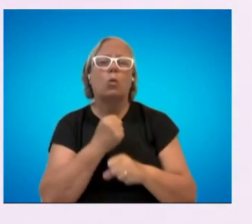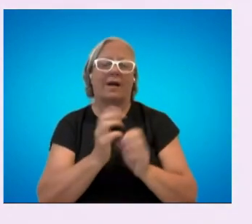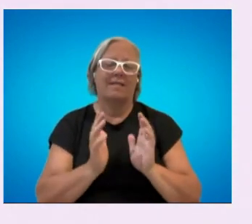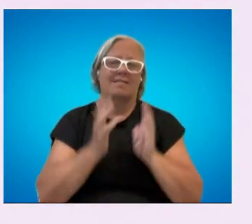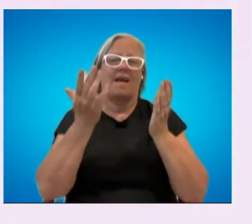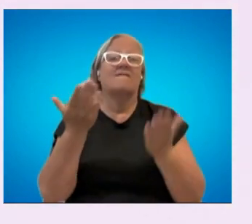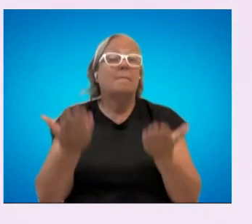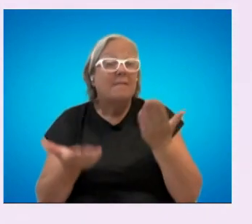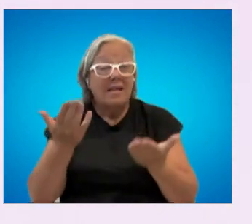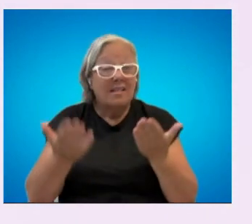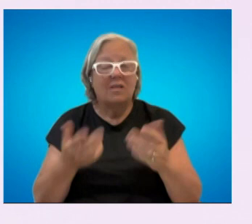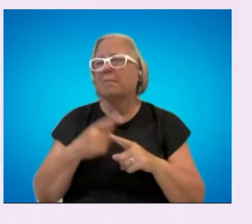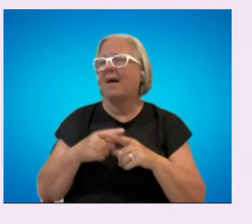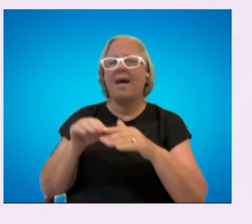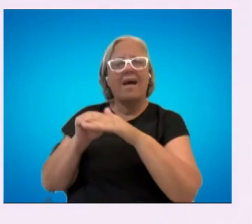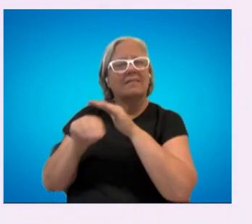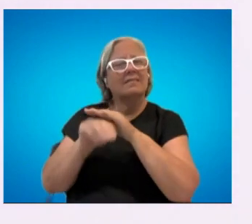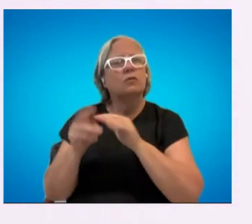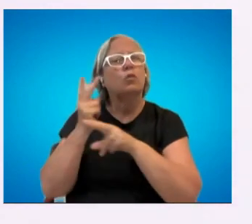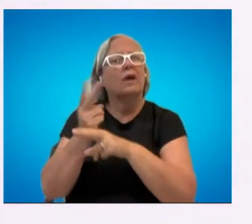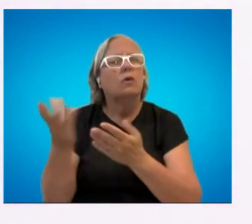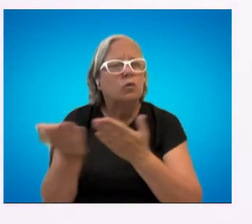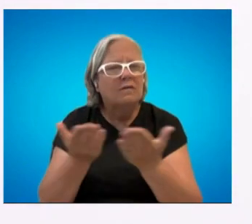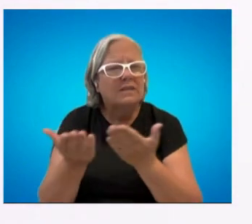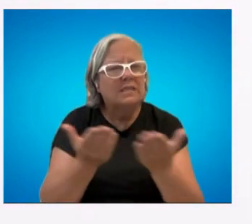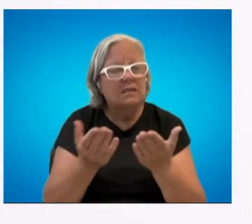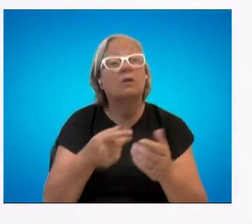ambitious targets when it comes to services.